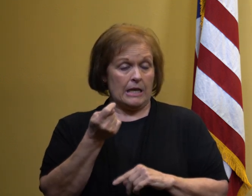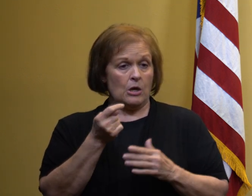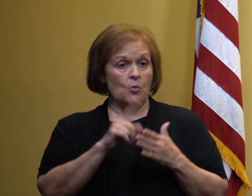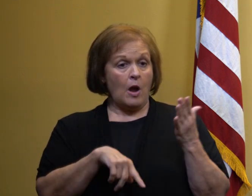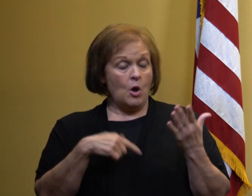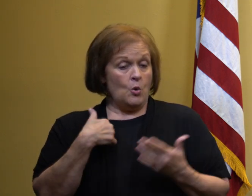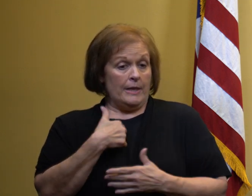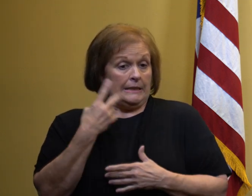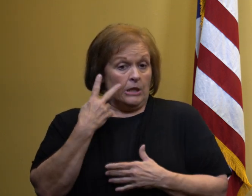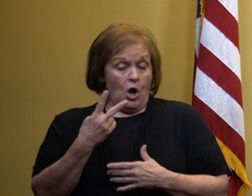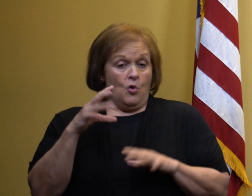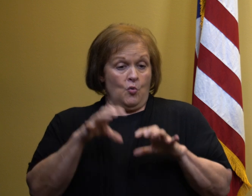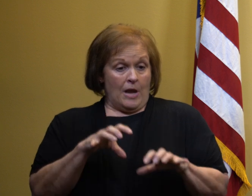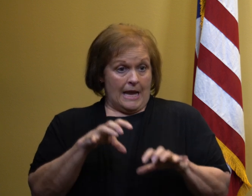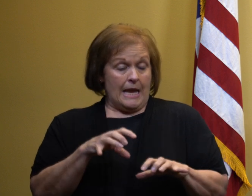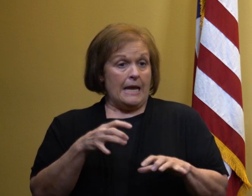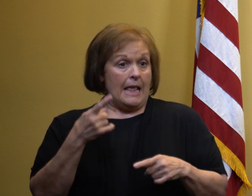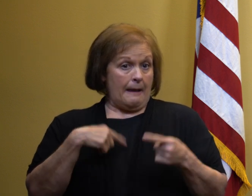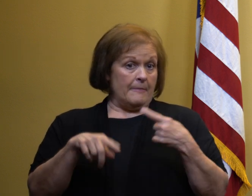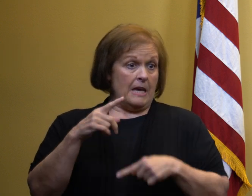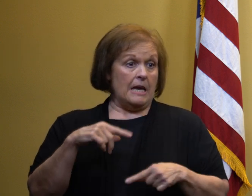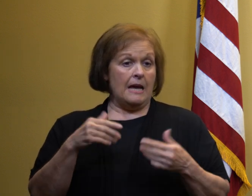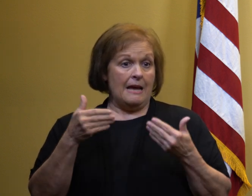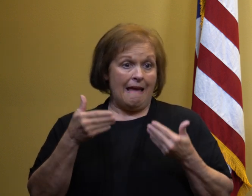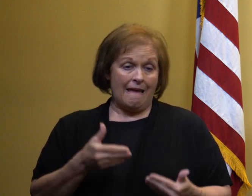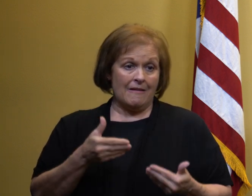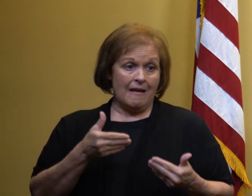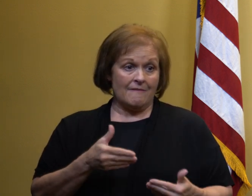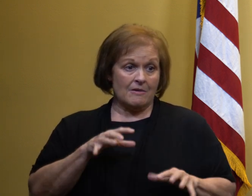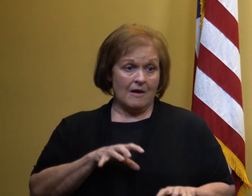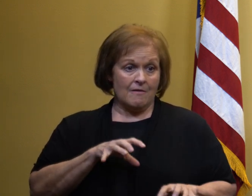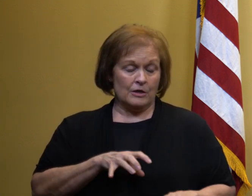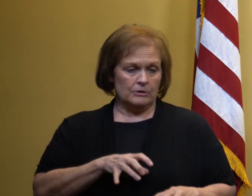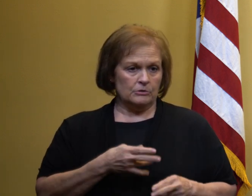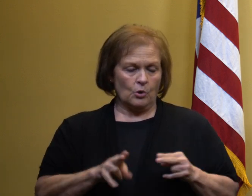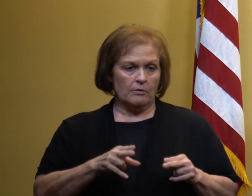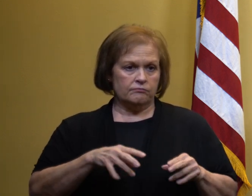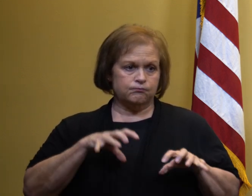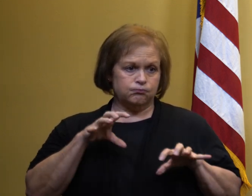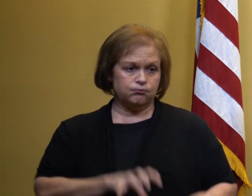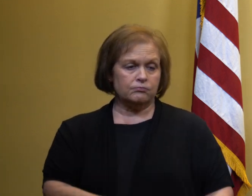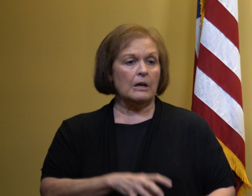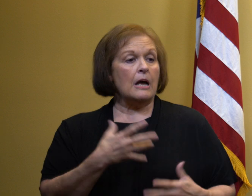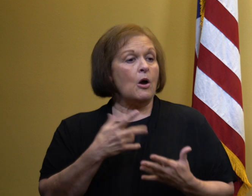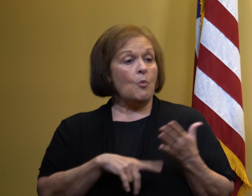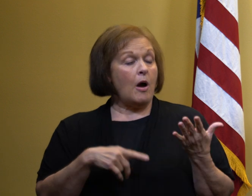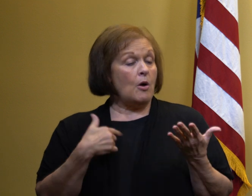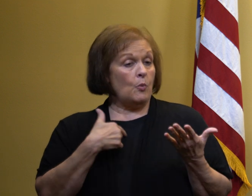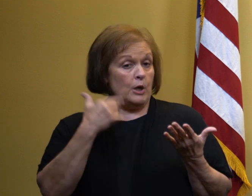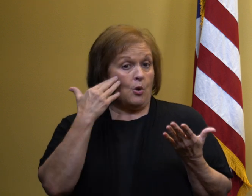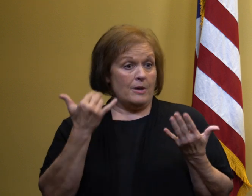we're seeing, rainfall coming, heavier amounts, shorter periods of time, and what we do